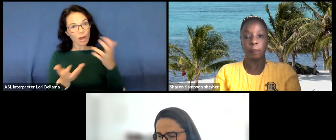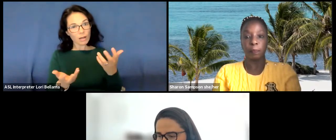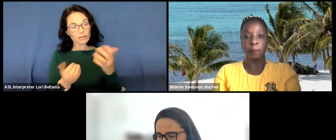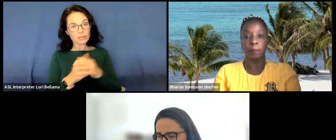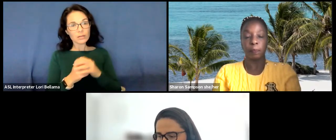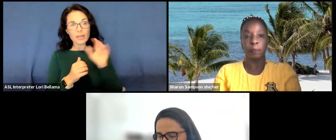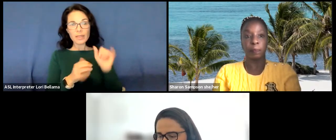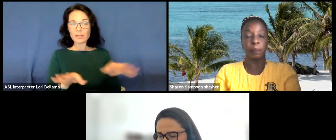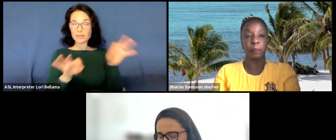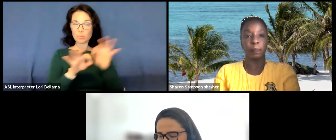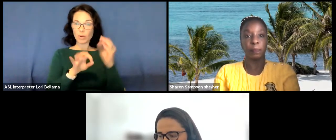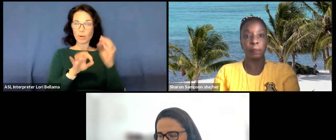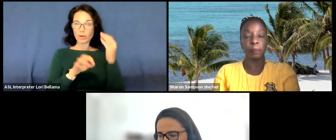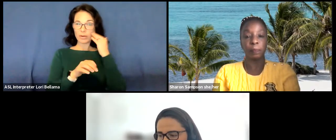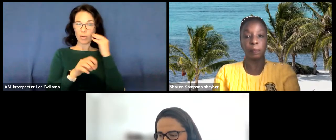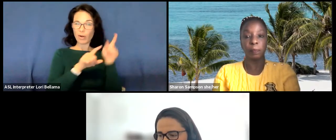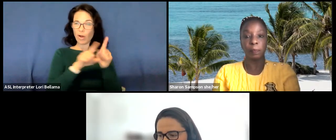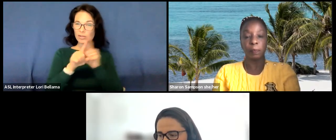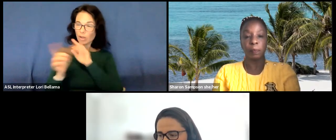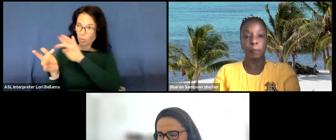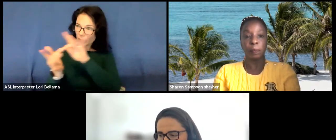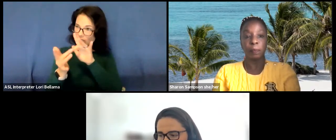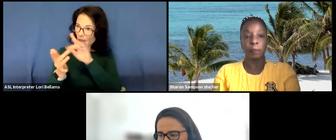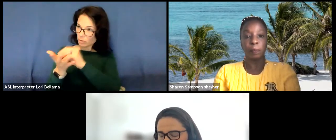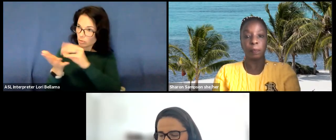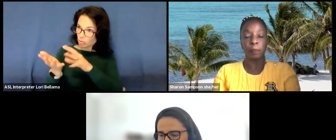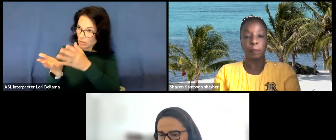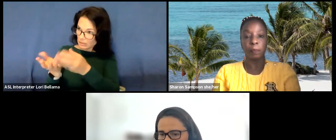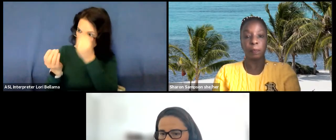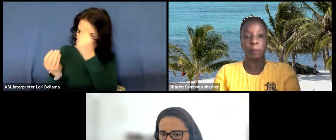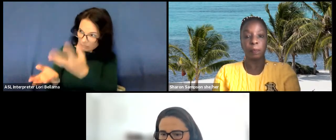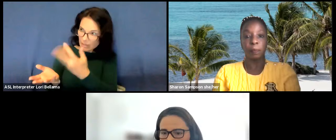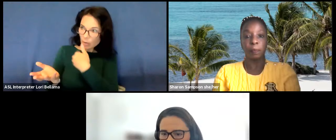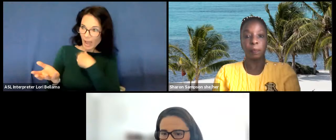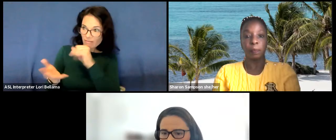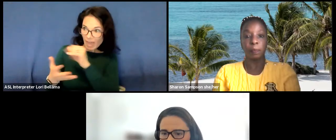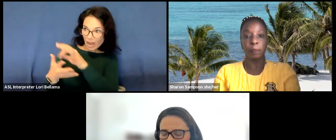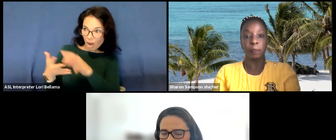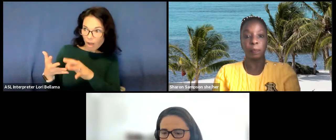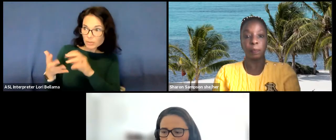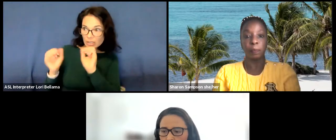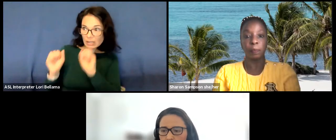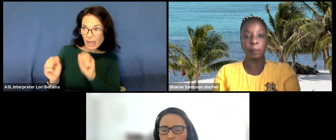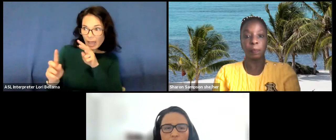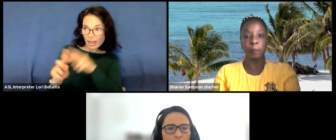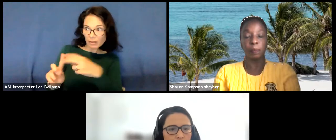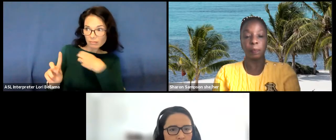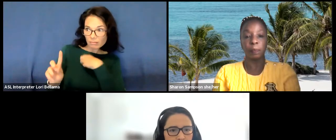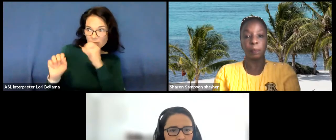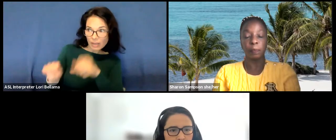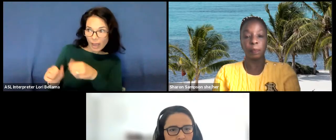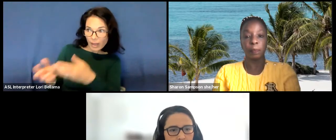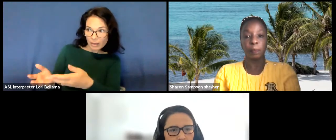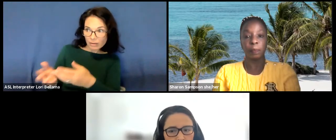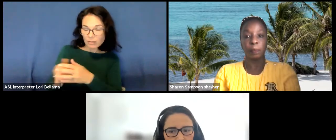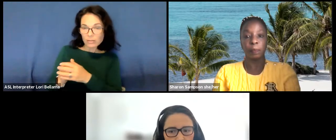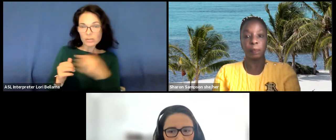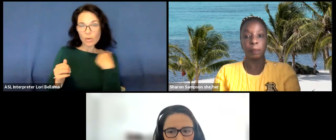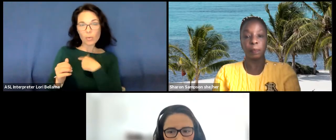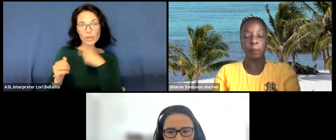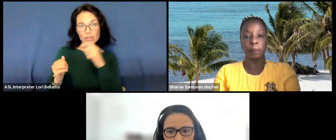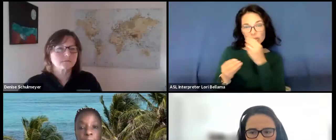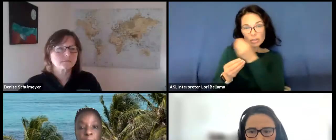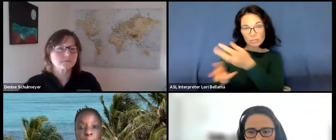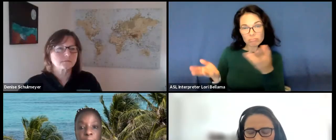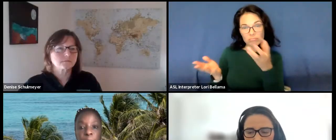and also to reach out to students and say, hey, you have this option. I think that we need to inform students a little